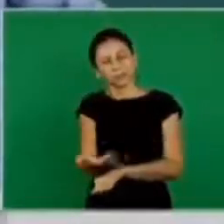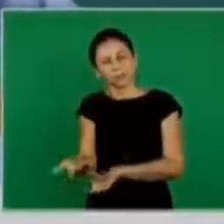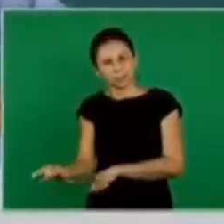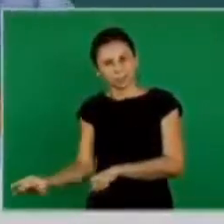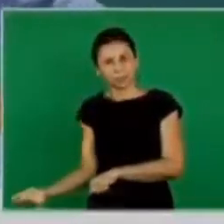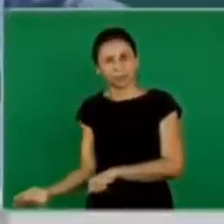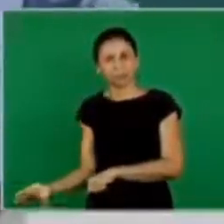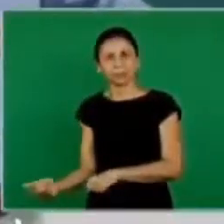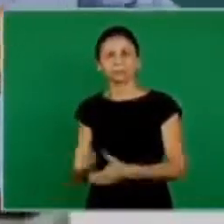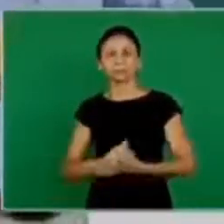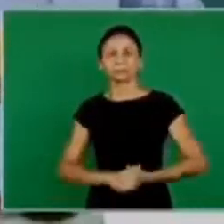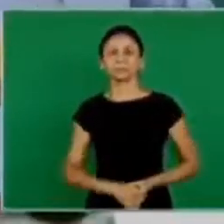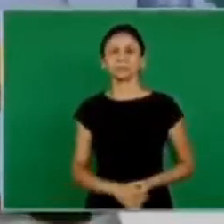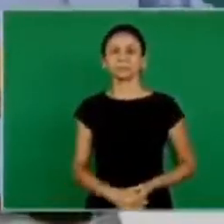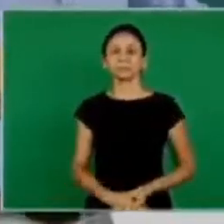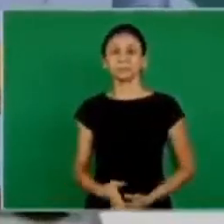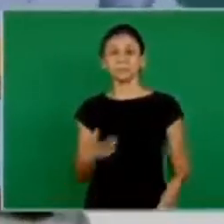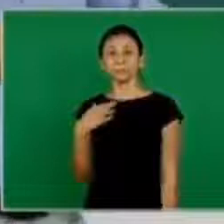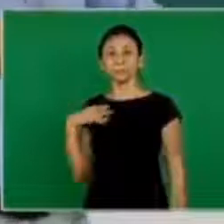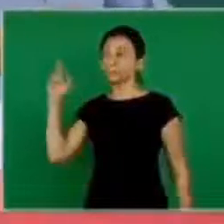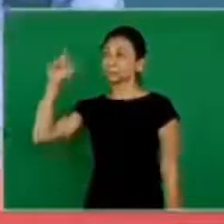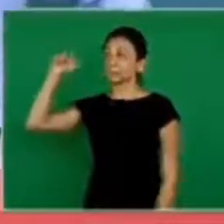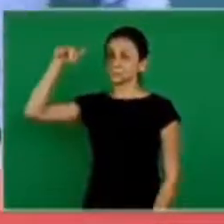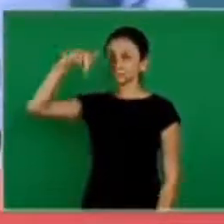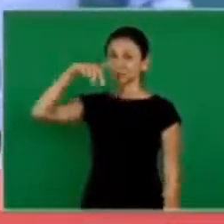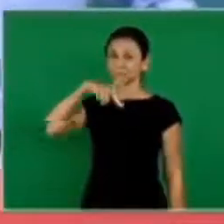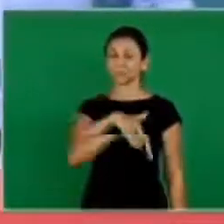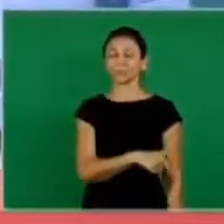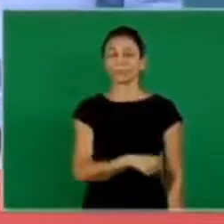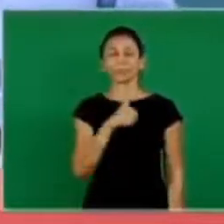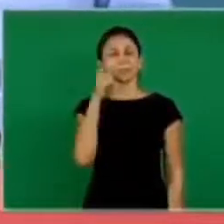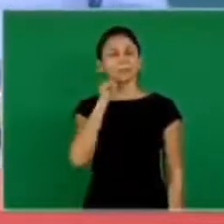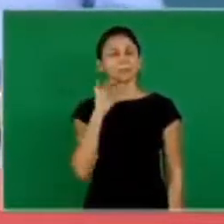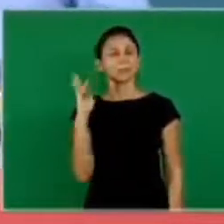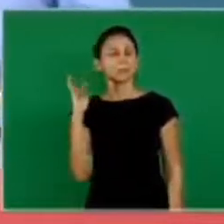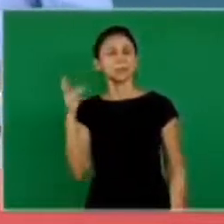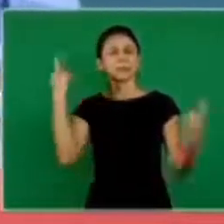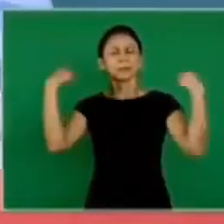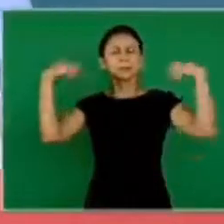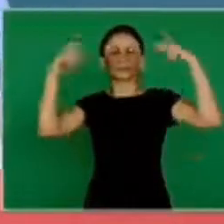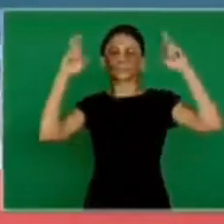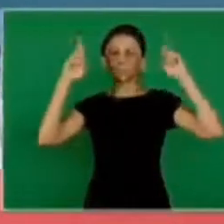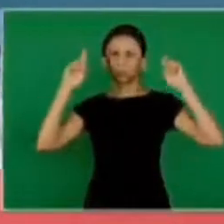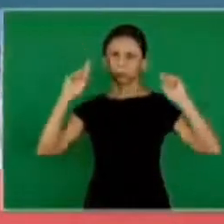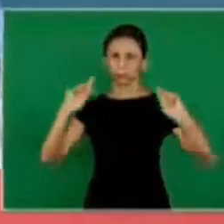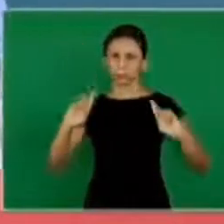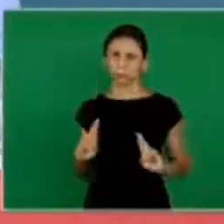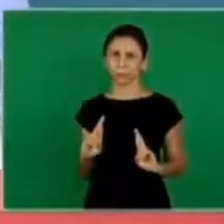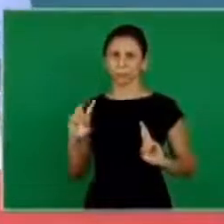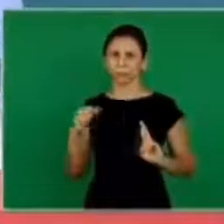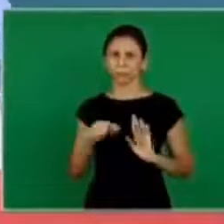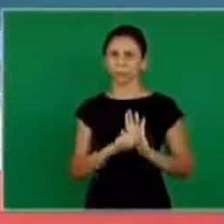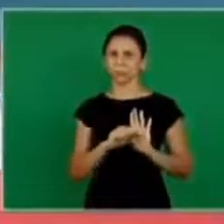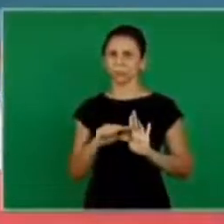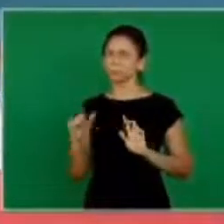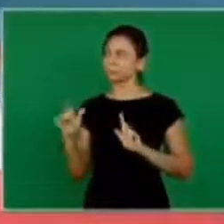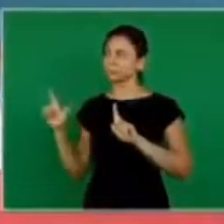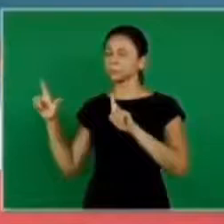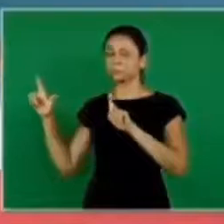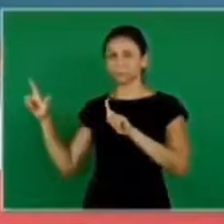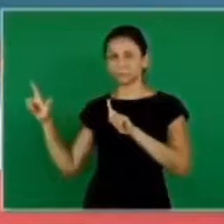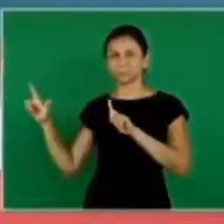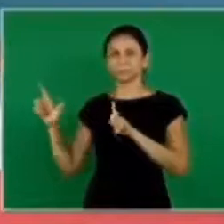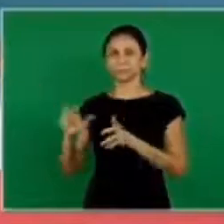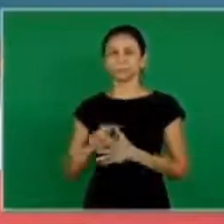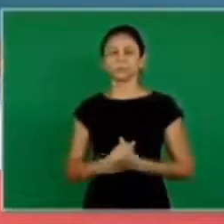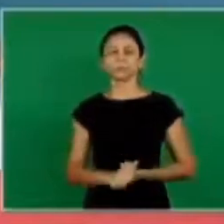of... So the church is saying, I'm coming down, I'm the bride of the Lamb. So